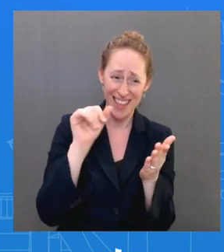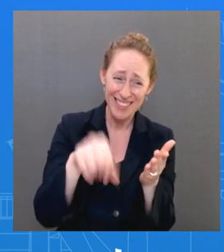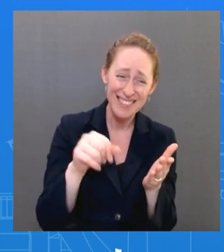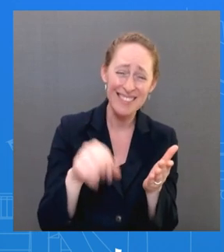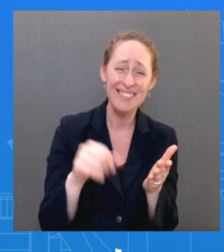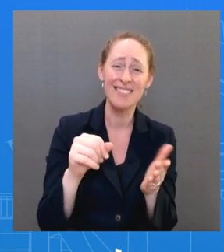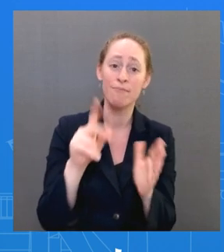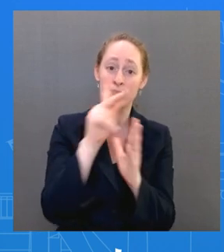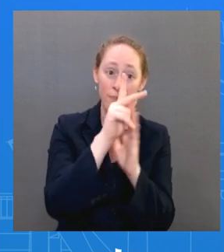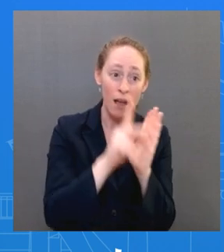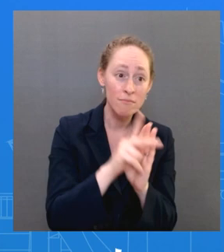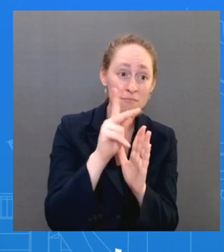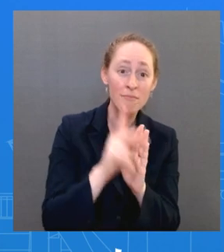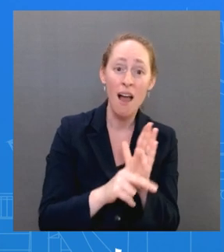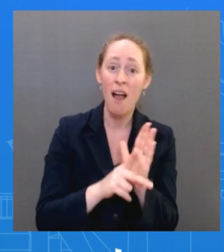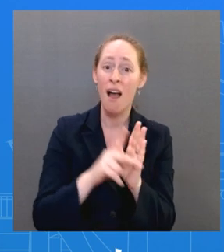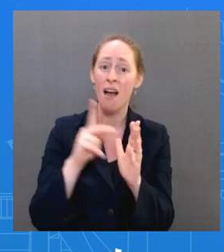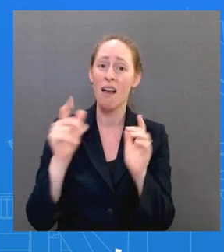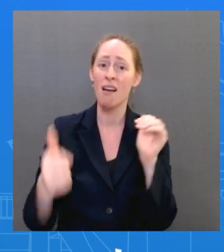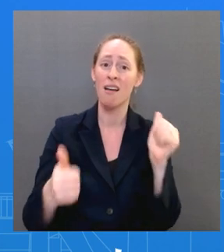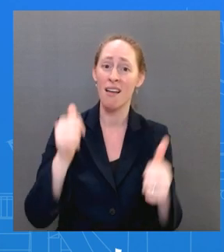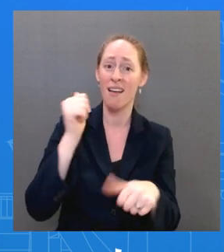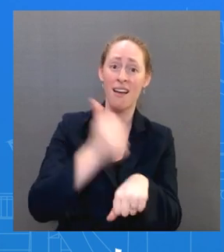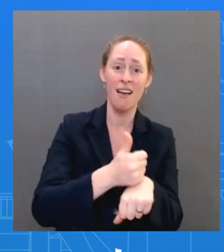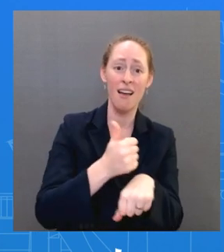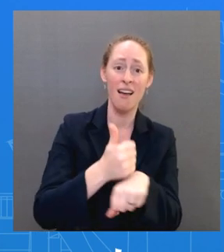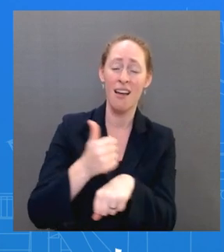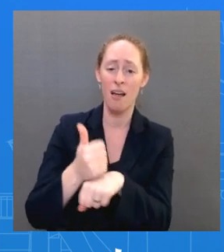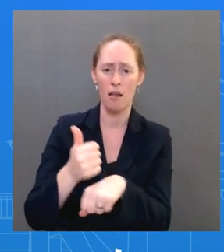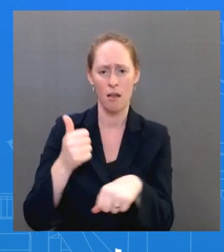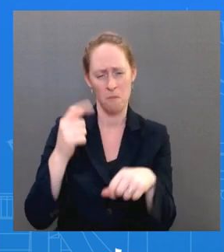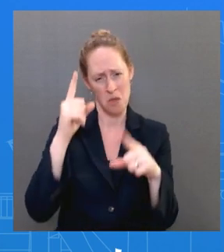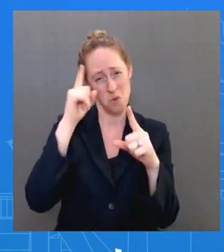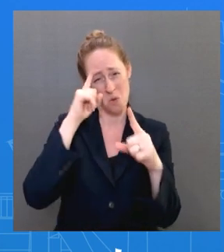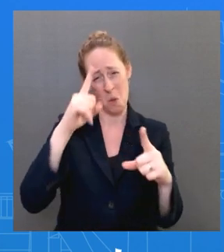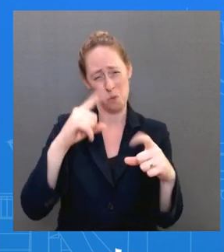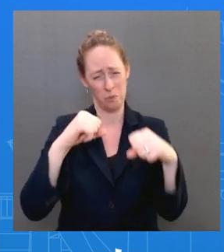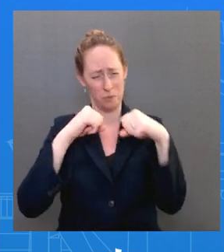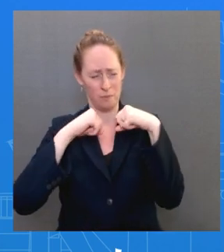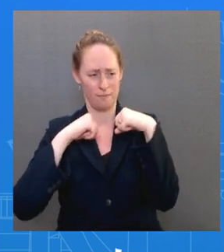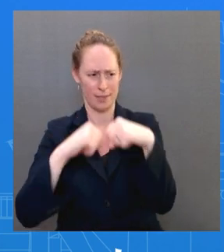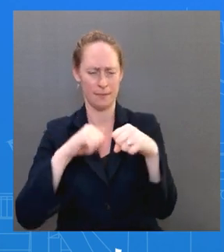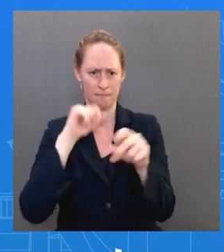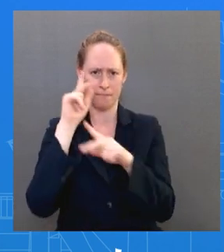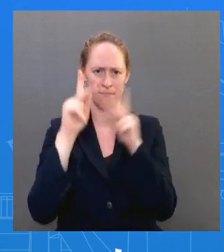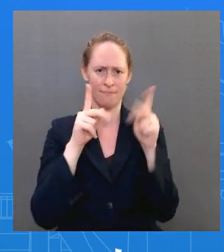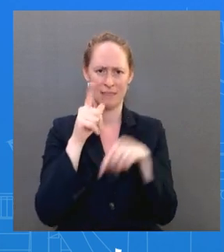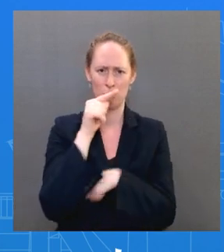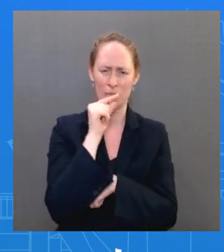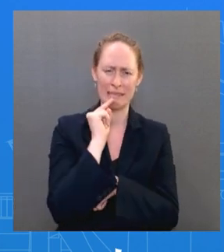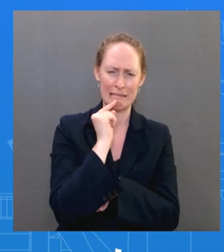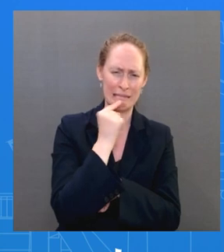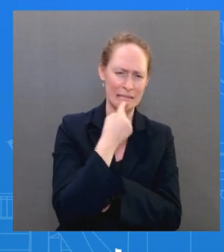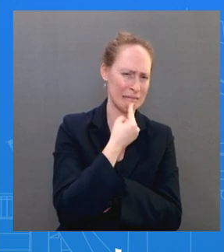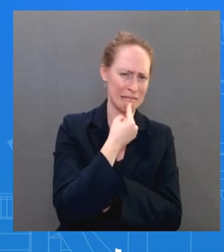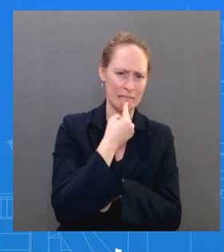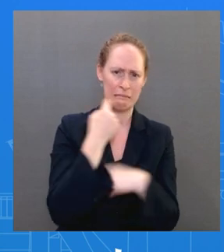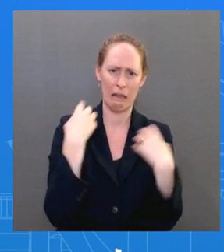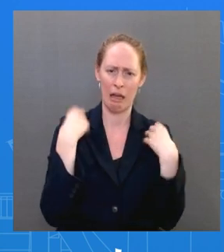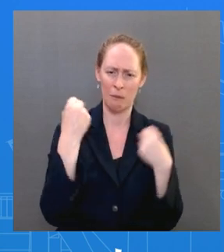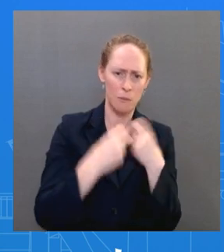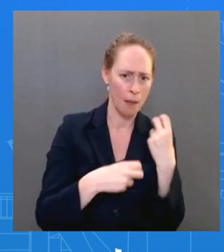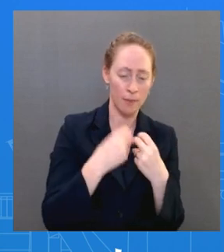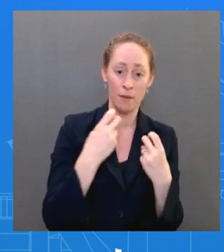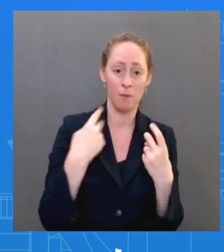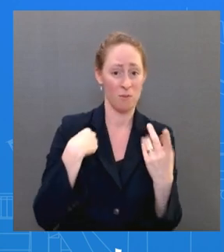serious illness. That's what we've done with the president. That's what we have available for every American. And that's, I think, the most important point. And one